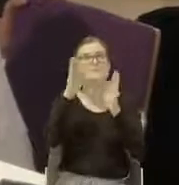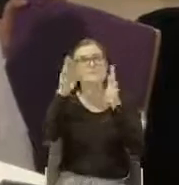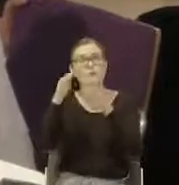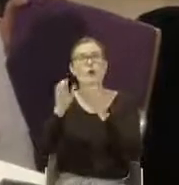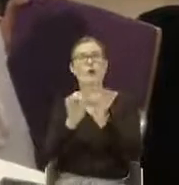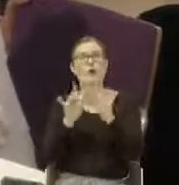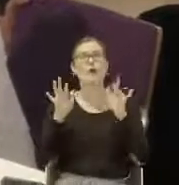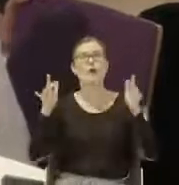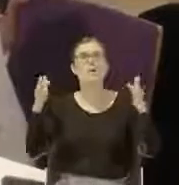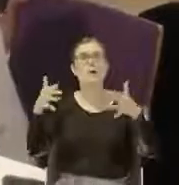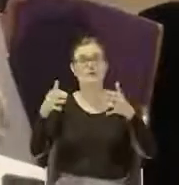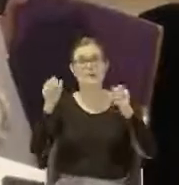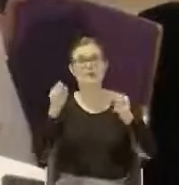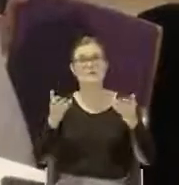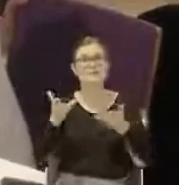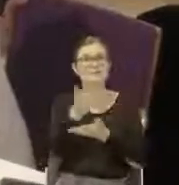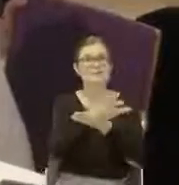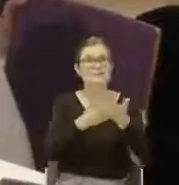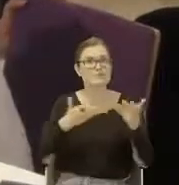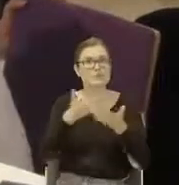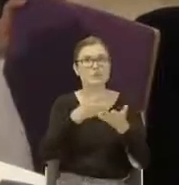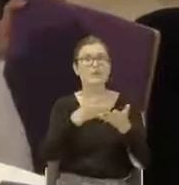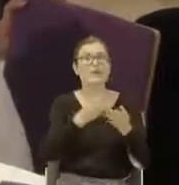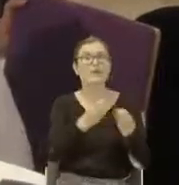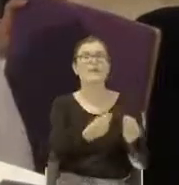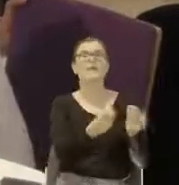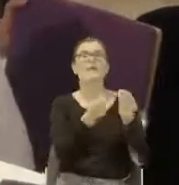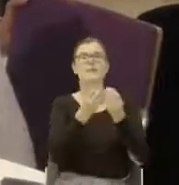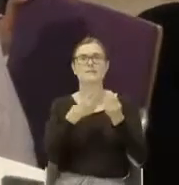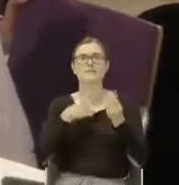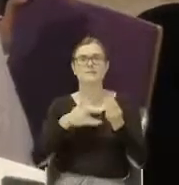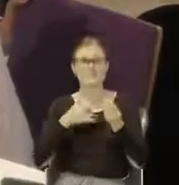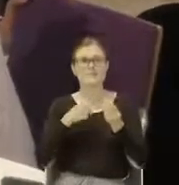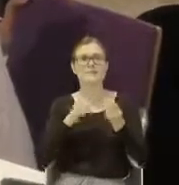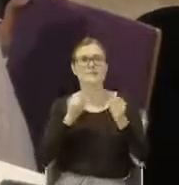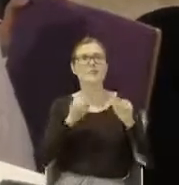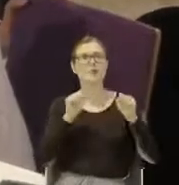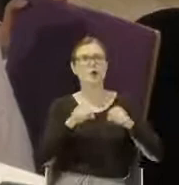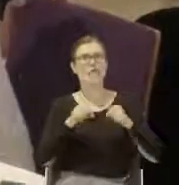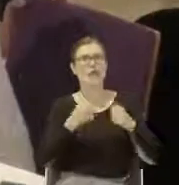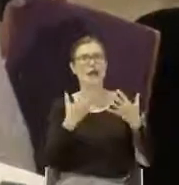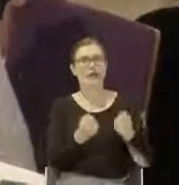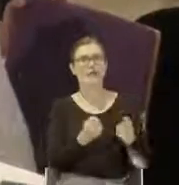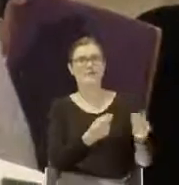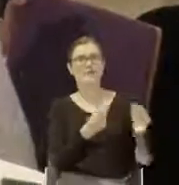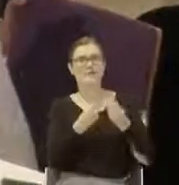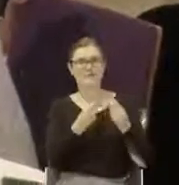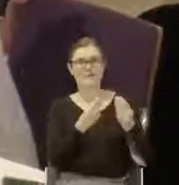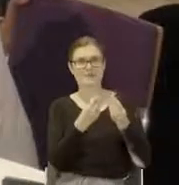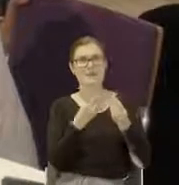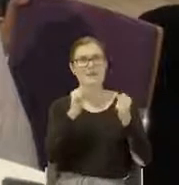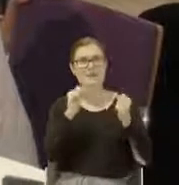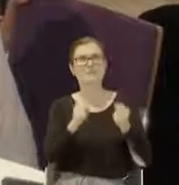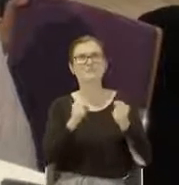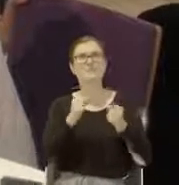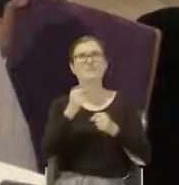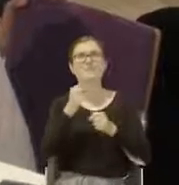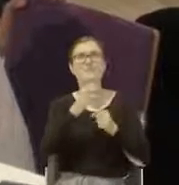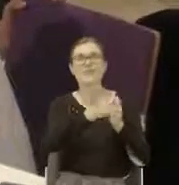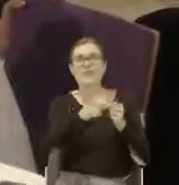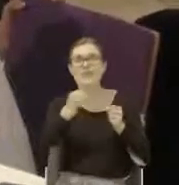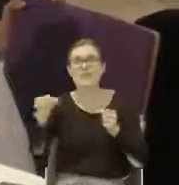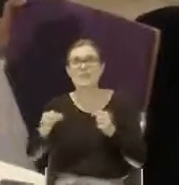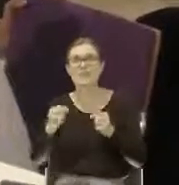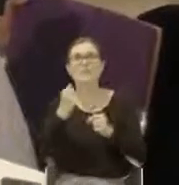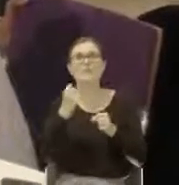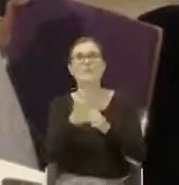hall process, civil society, and other stakeholders. So with that, I would say see you tomorrow where